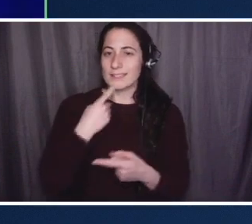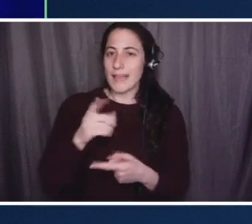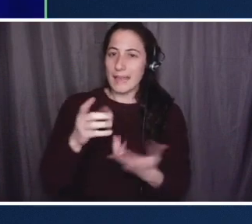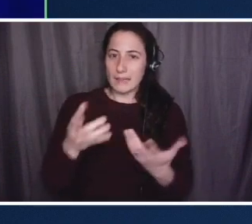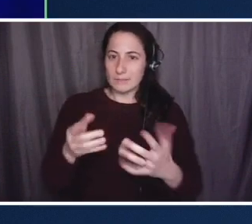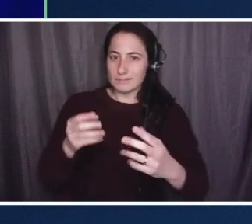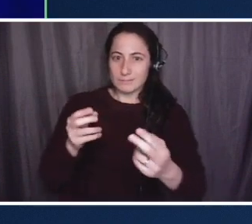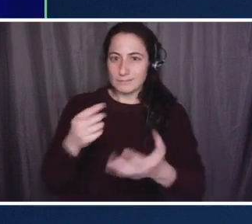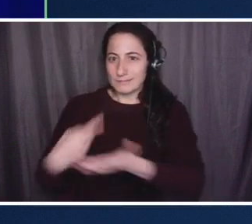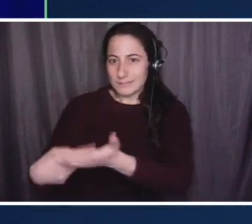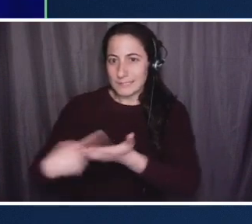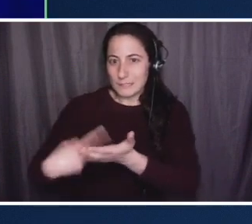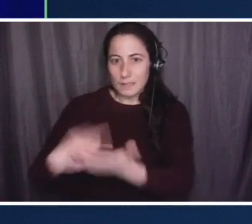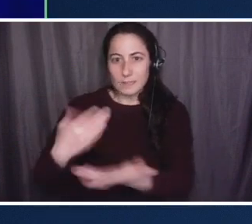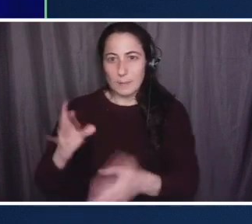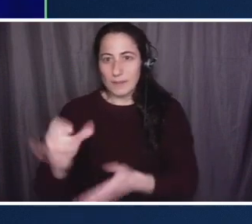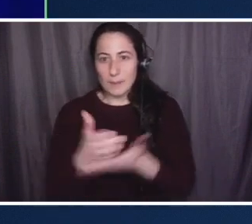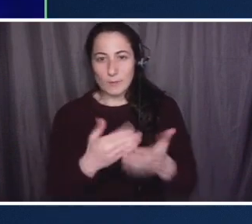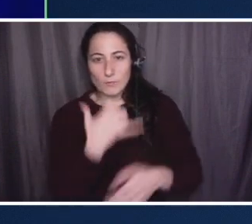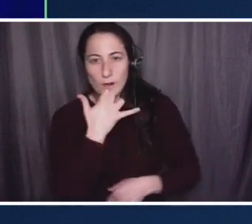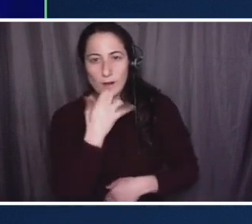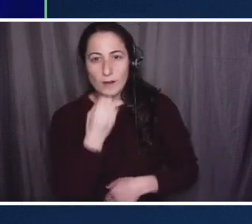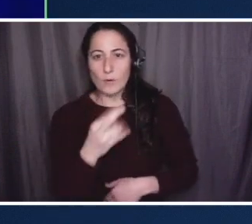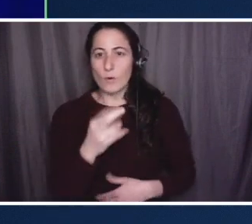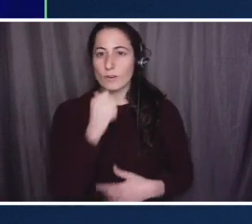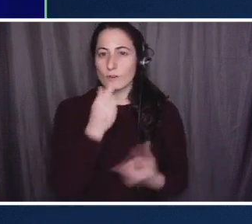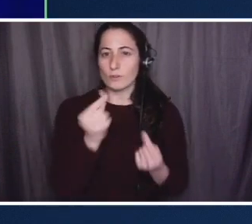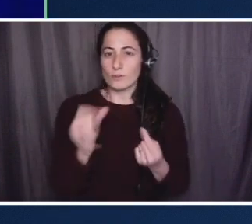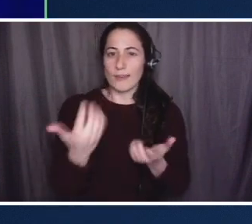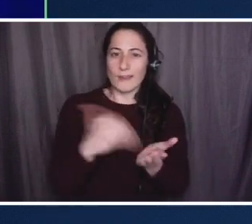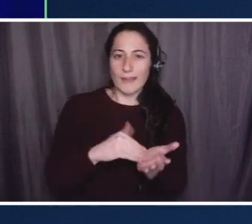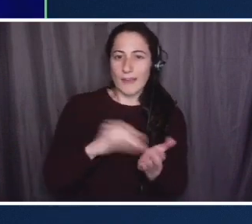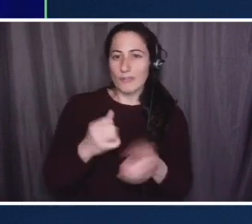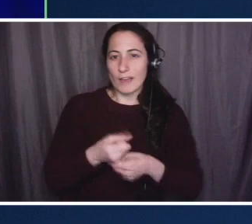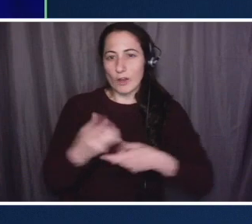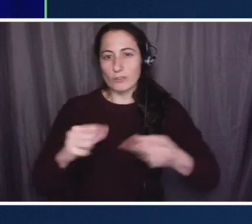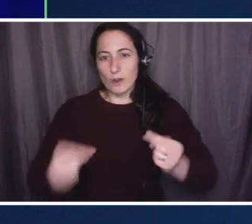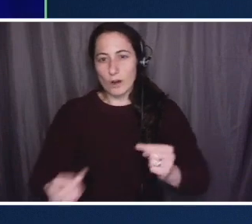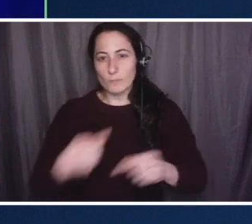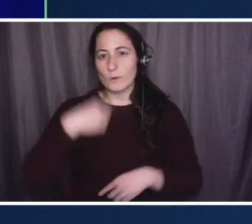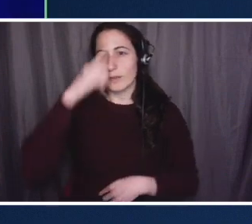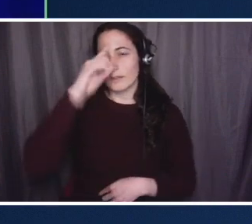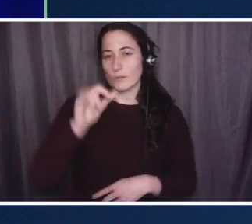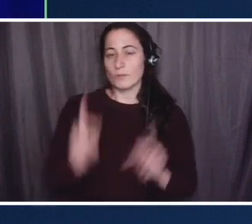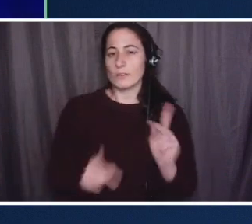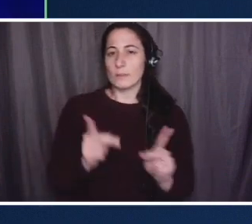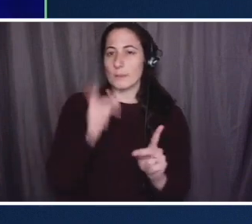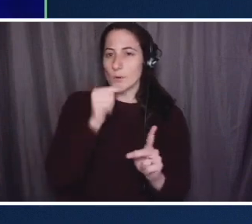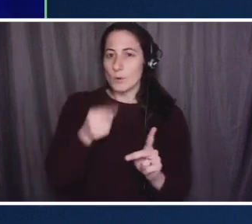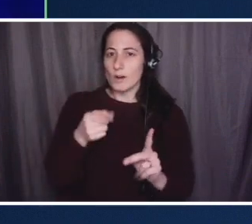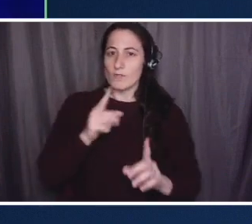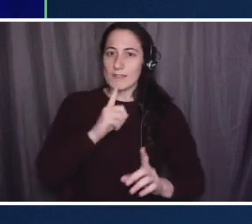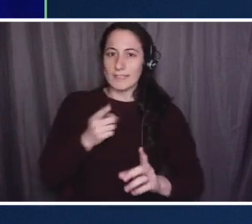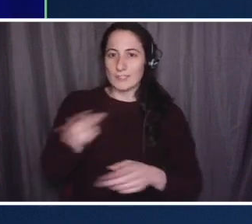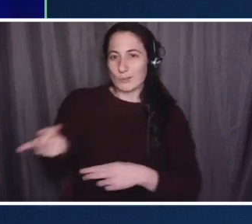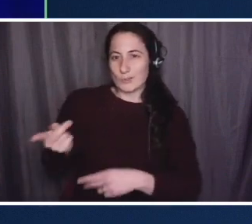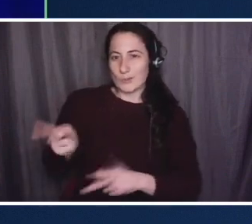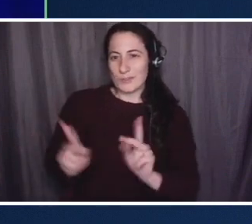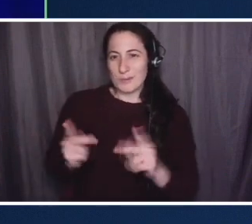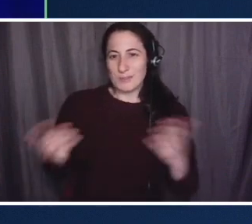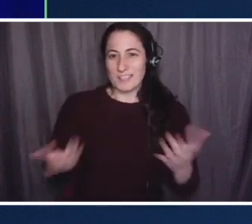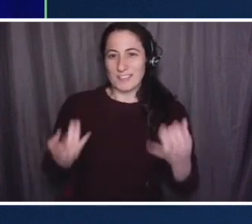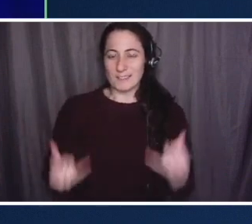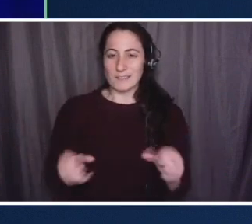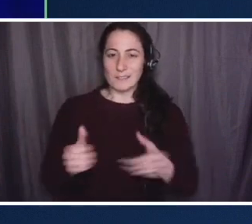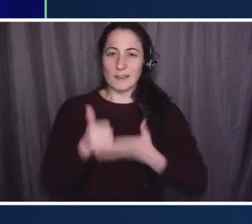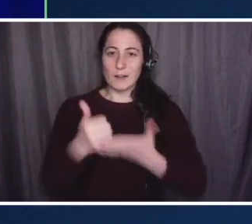don't do that again because you're causing harm. Like, I think it's those people who are at the tip of the spear. Many of these folks, two of them are sitting right here next to us today.